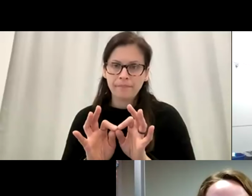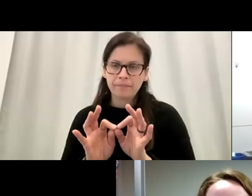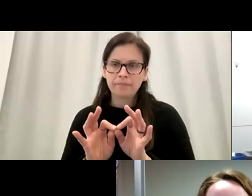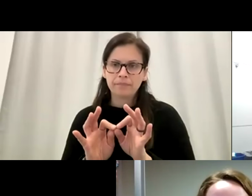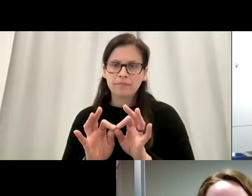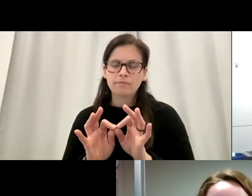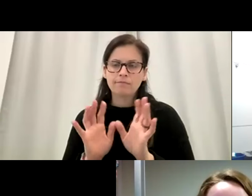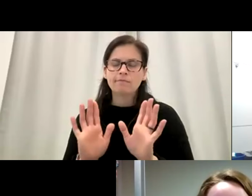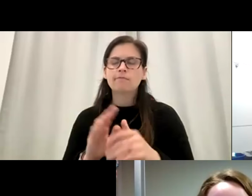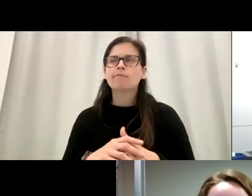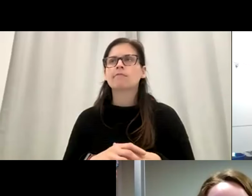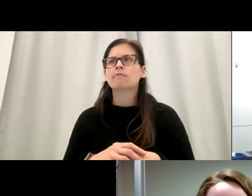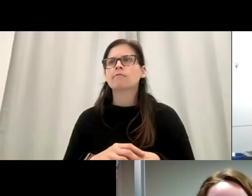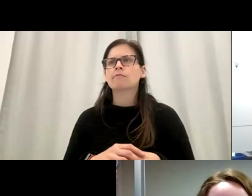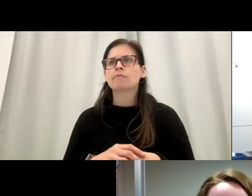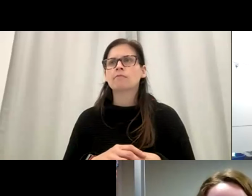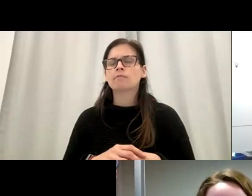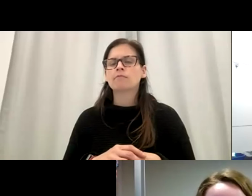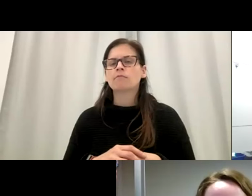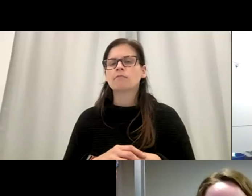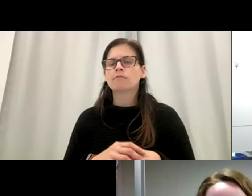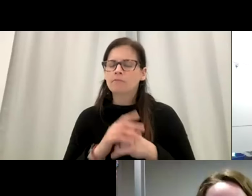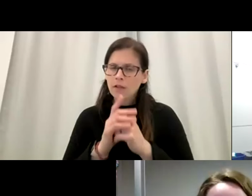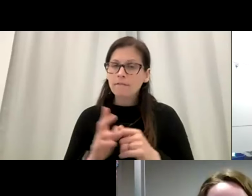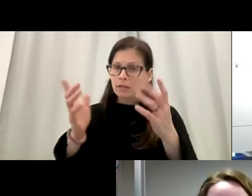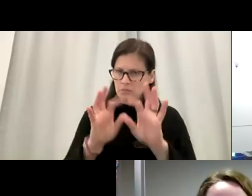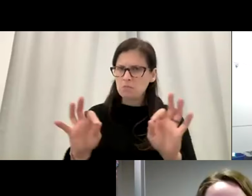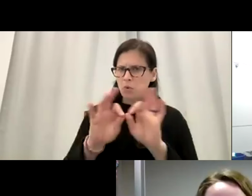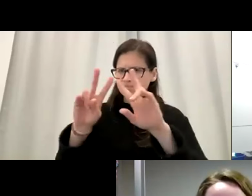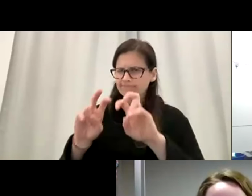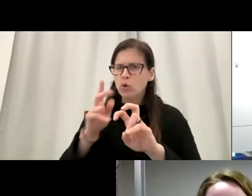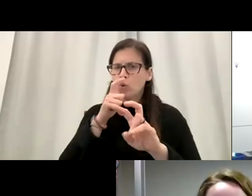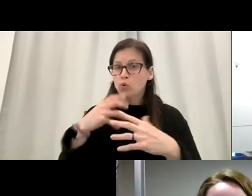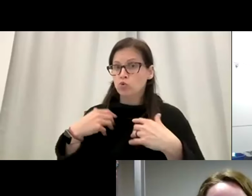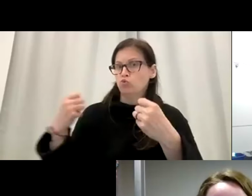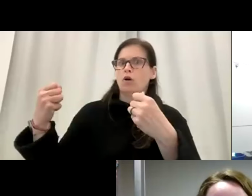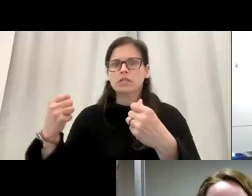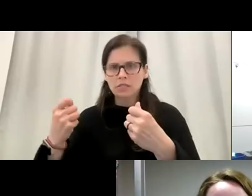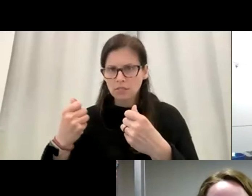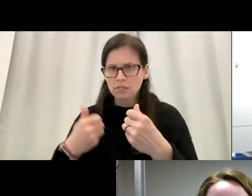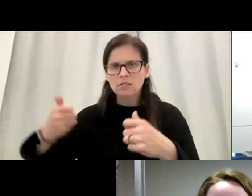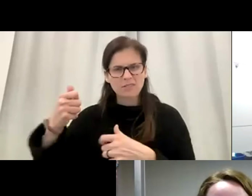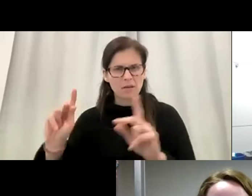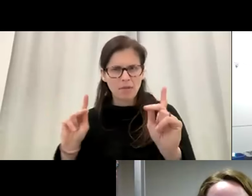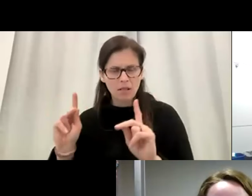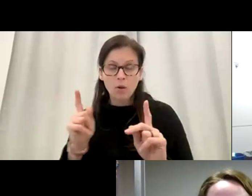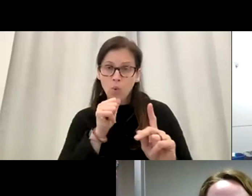stop by saying, by assessing who are your strongest folks, who are folks that are really willing but may not